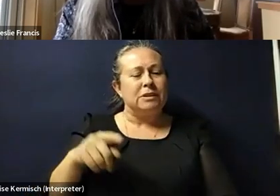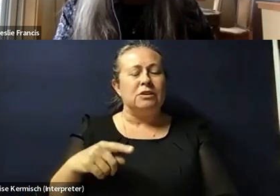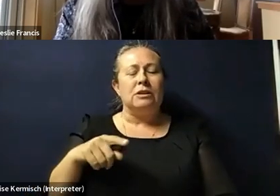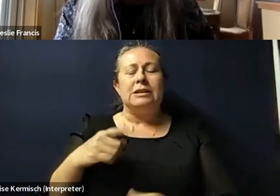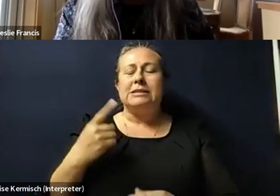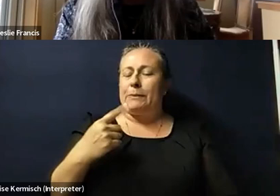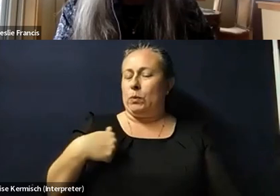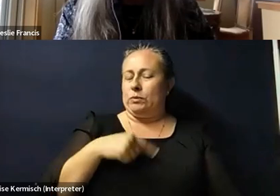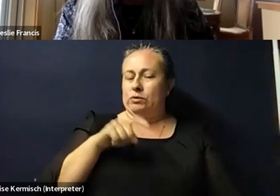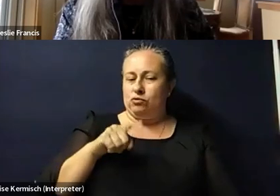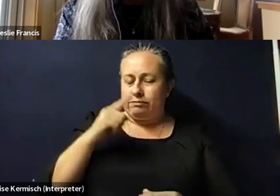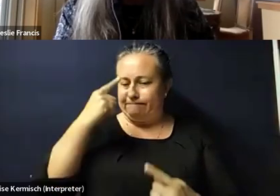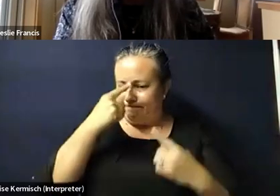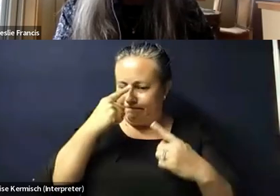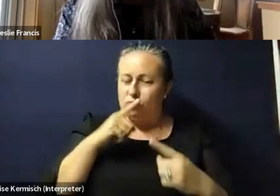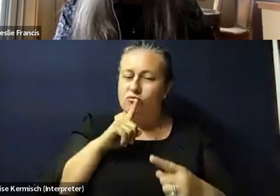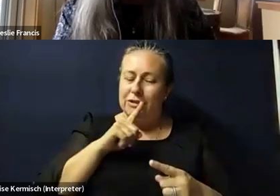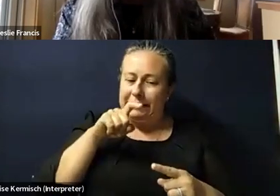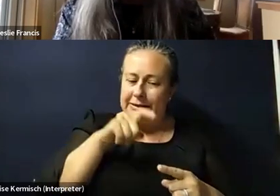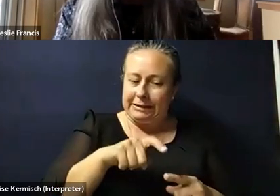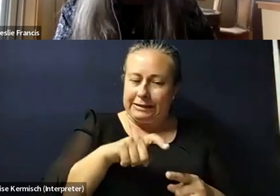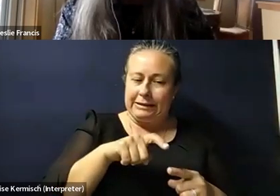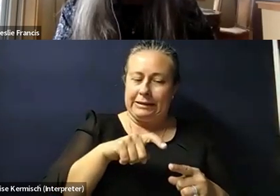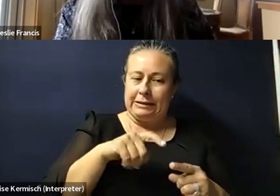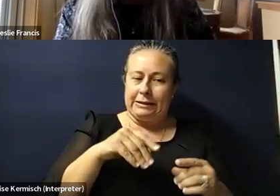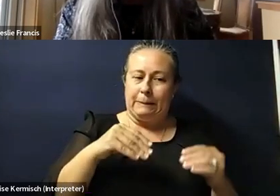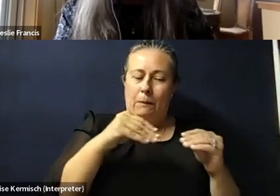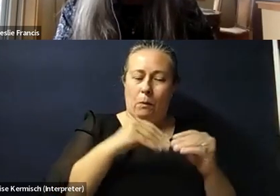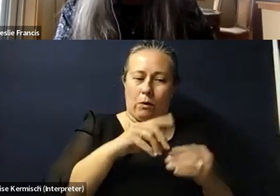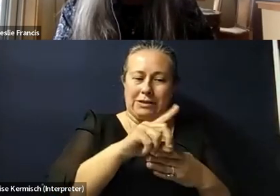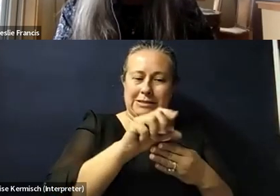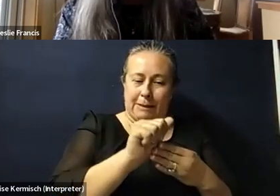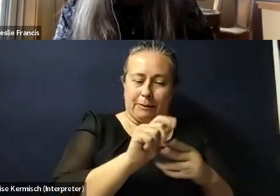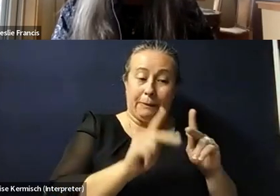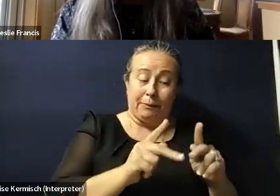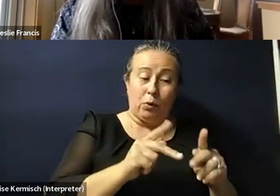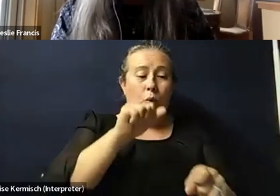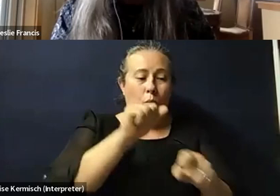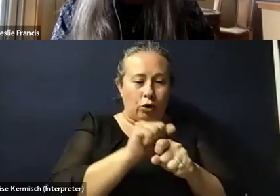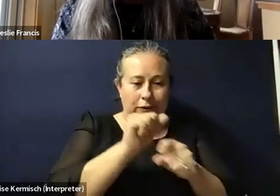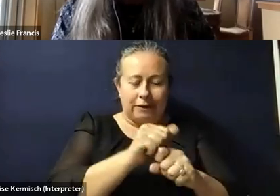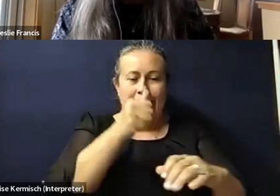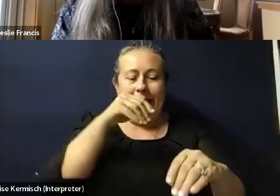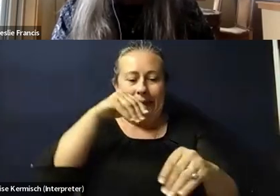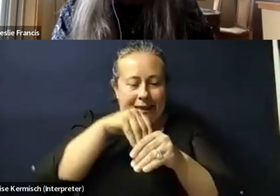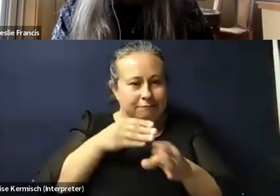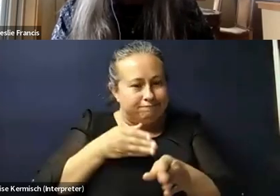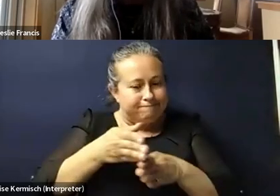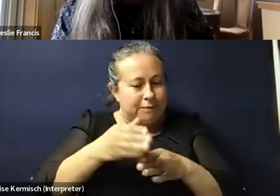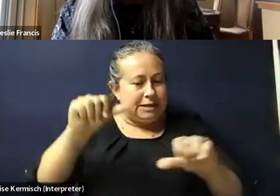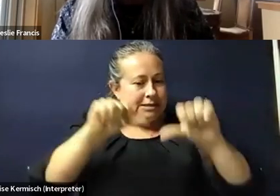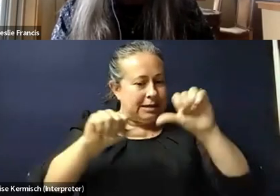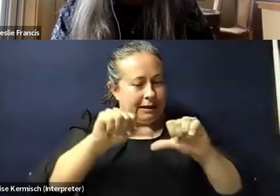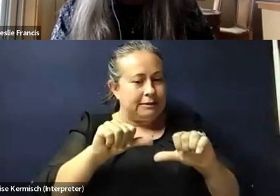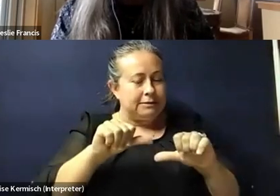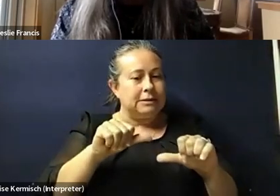consider, that there really needs to be disabled individuals really working in the science, really working in the ethics. And this has always occurred